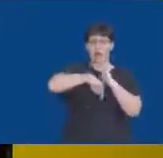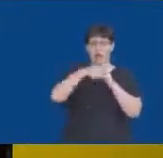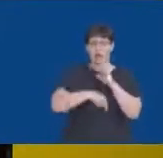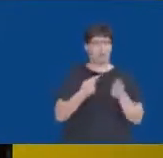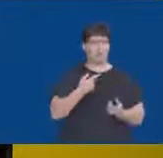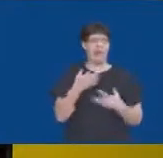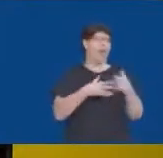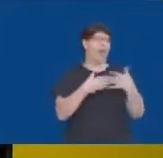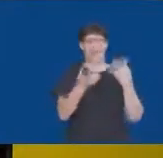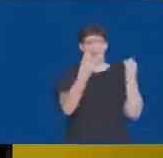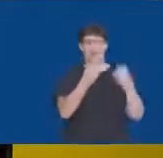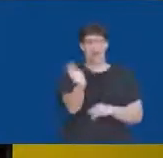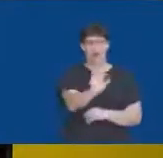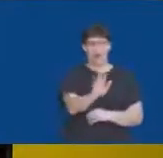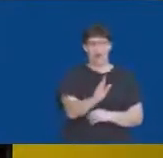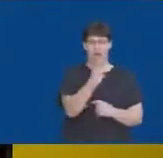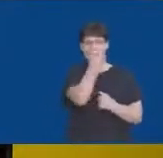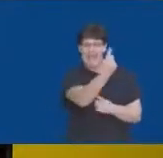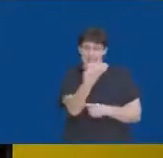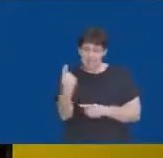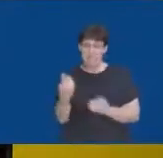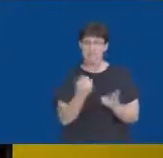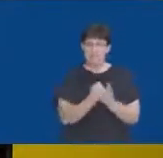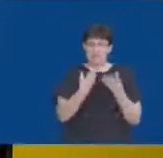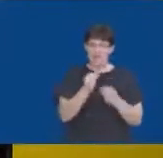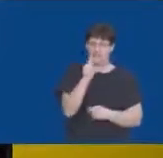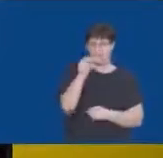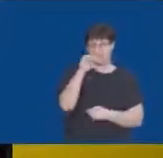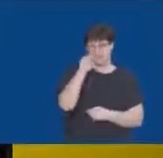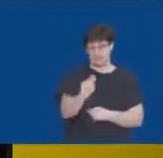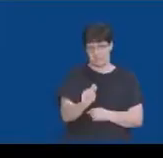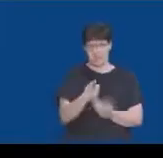random numbers, so every answer should have a unit.